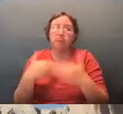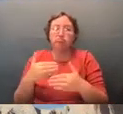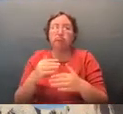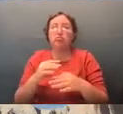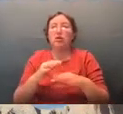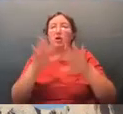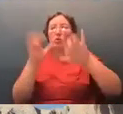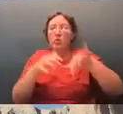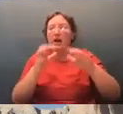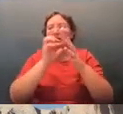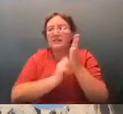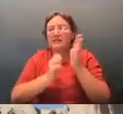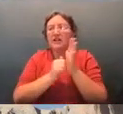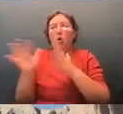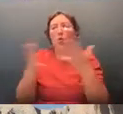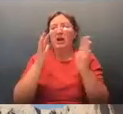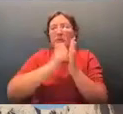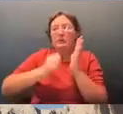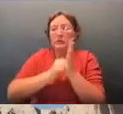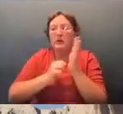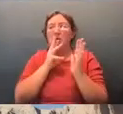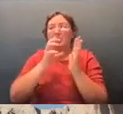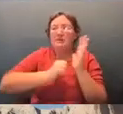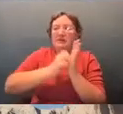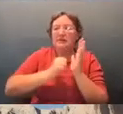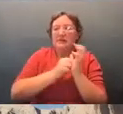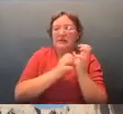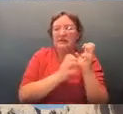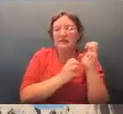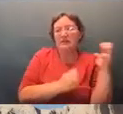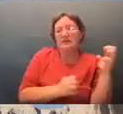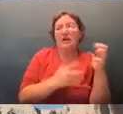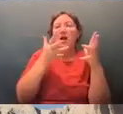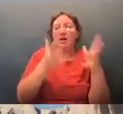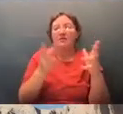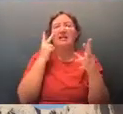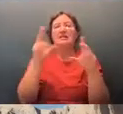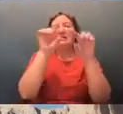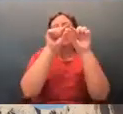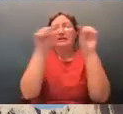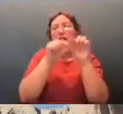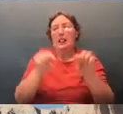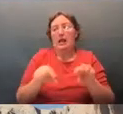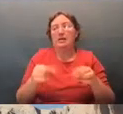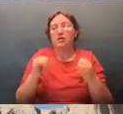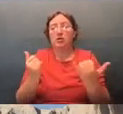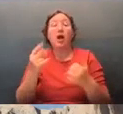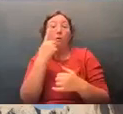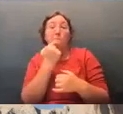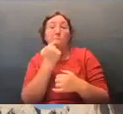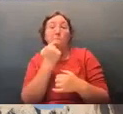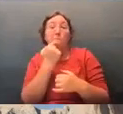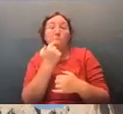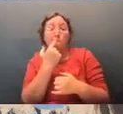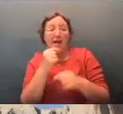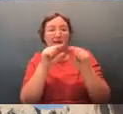eroded and with wind and rain and water to expose what we see here today. The red that you see here